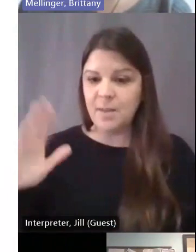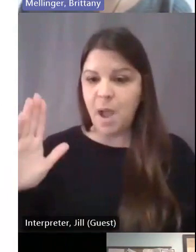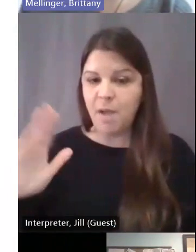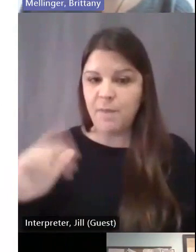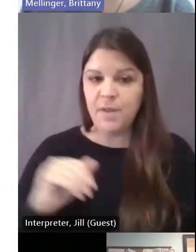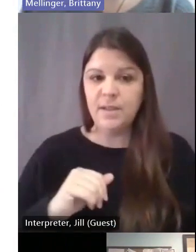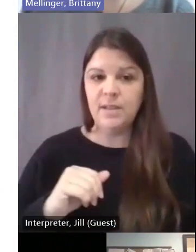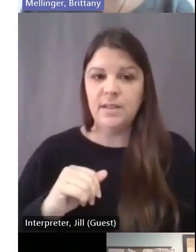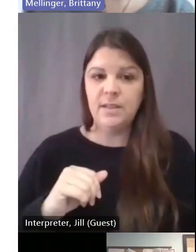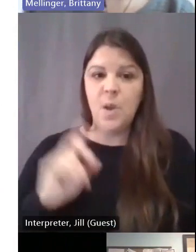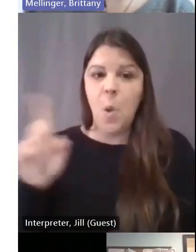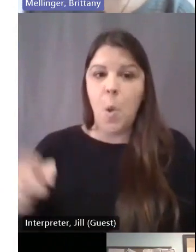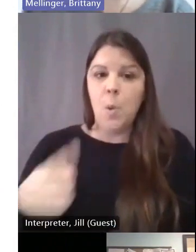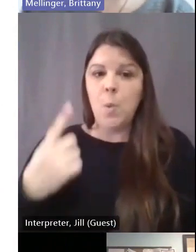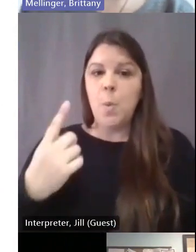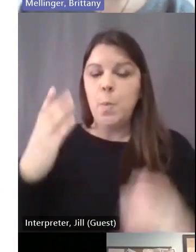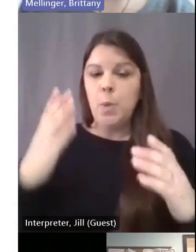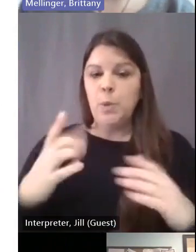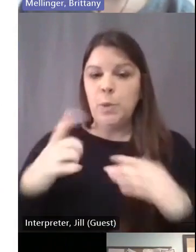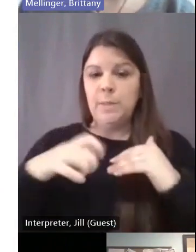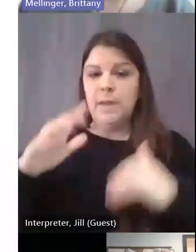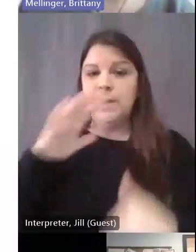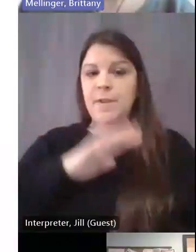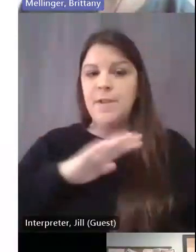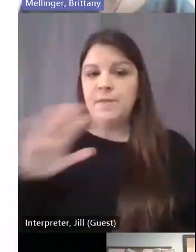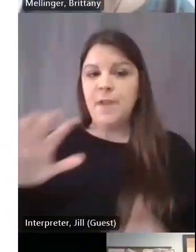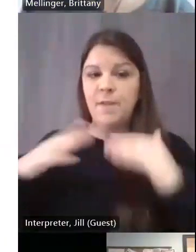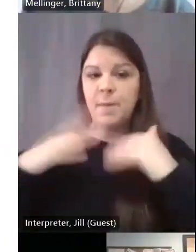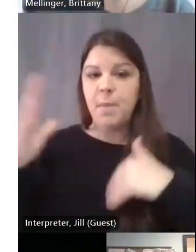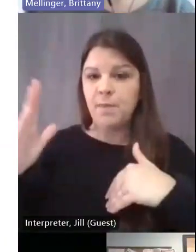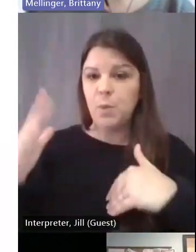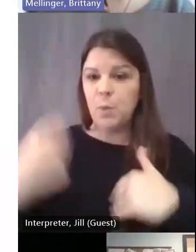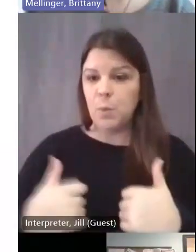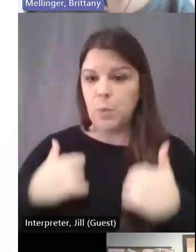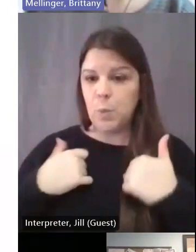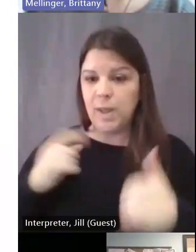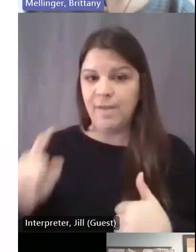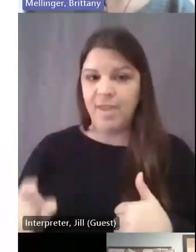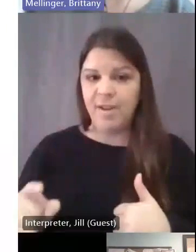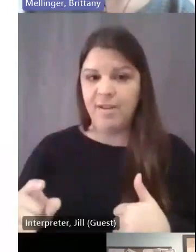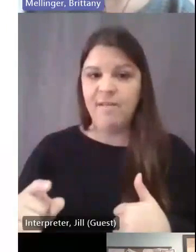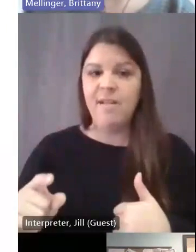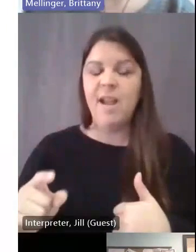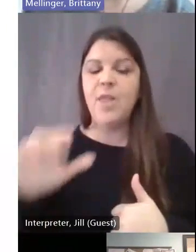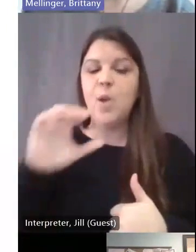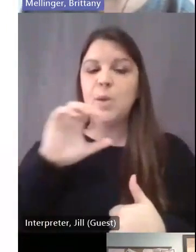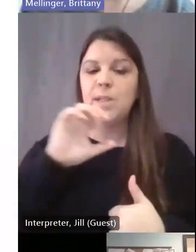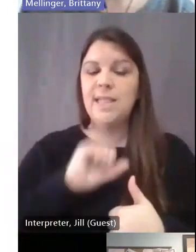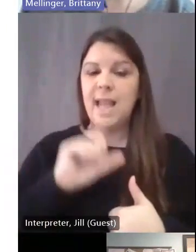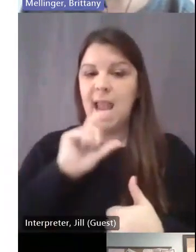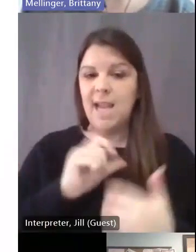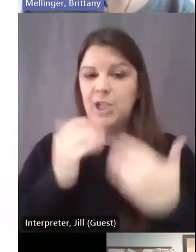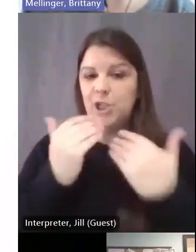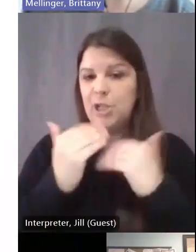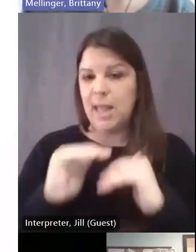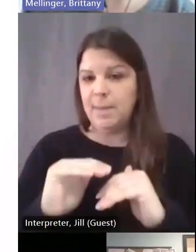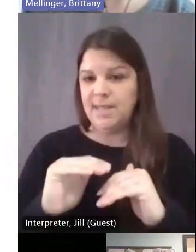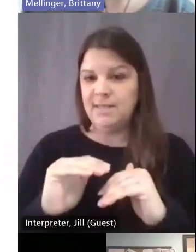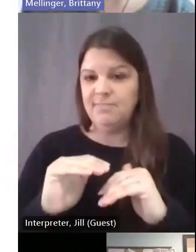but only one resident in the unit needs to be 55 and older. Any age limitations that they're placing have